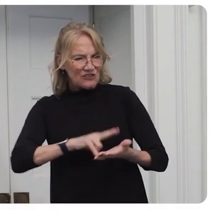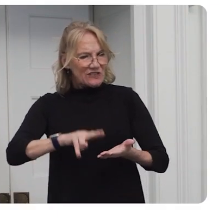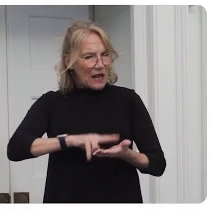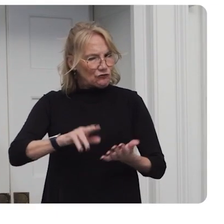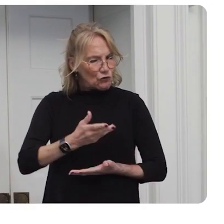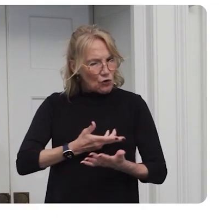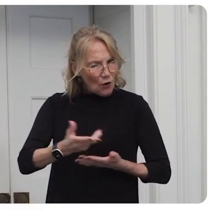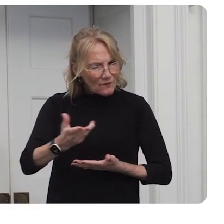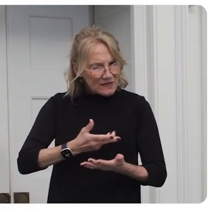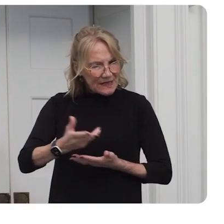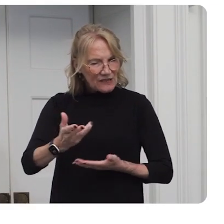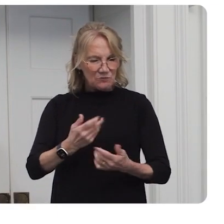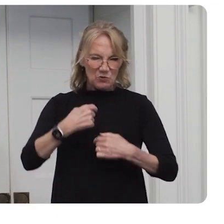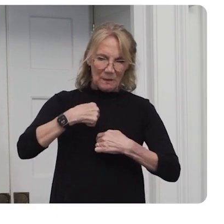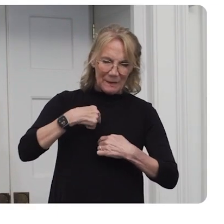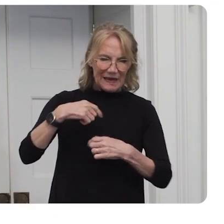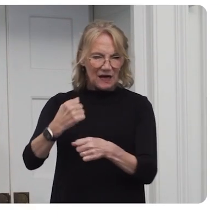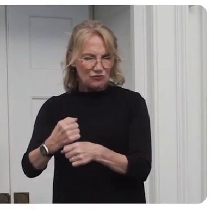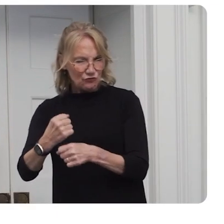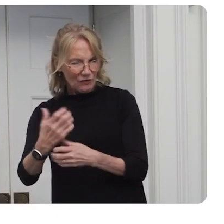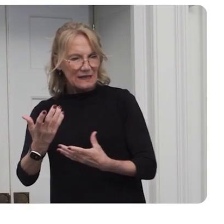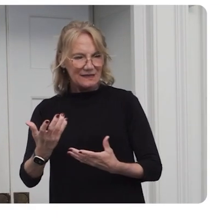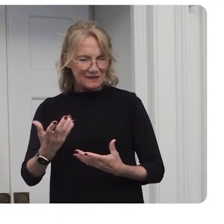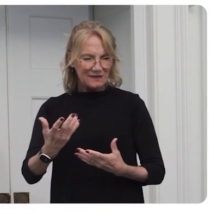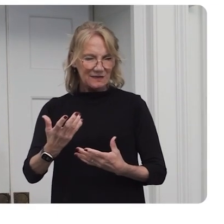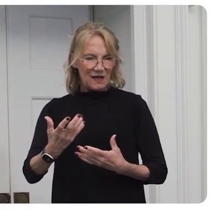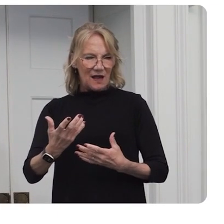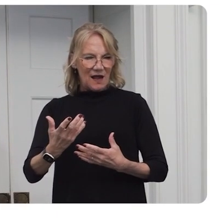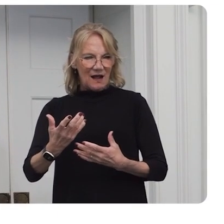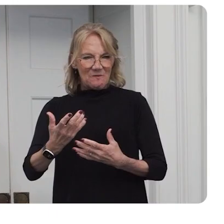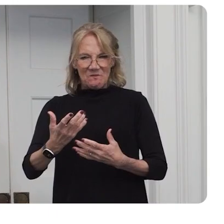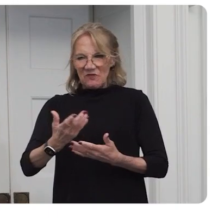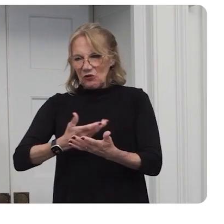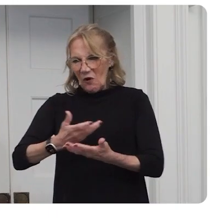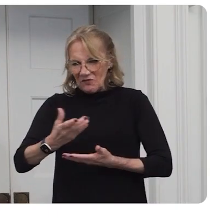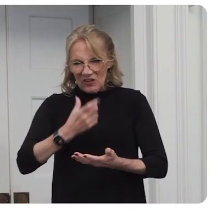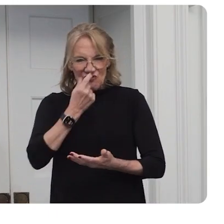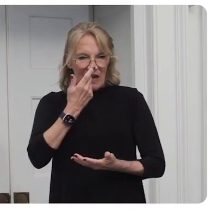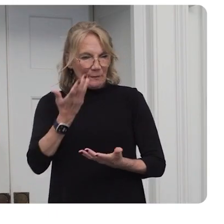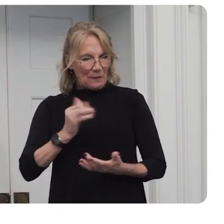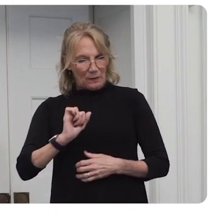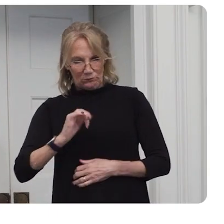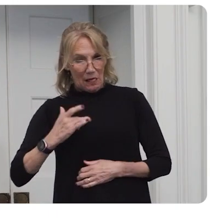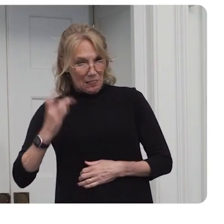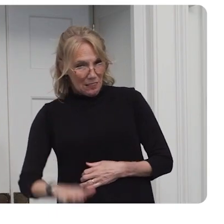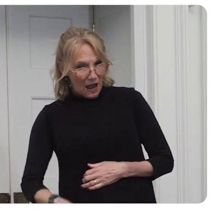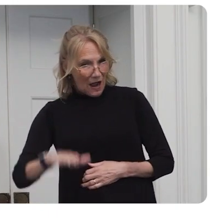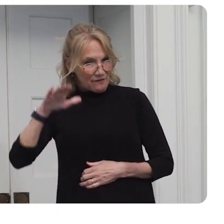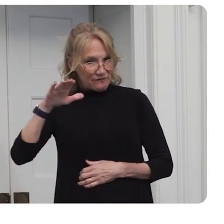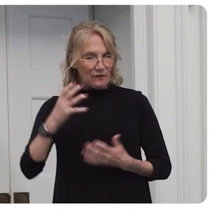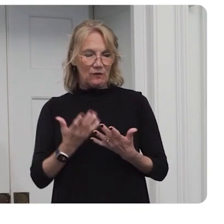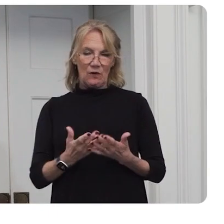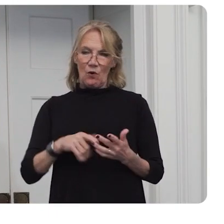kind of natural conversations that happen between me and Grace, and that can move between the